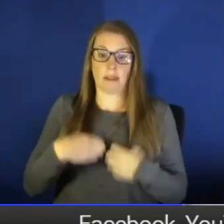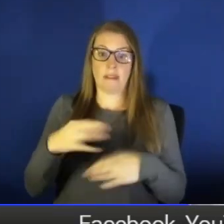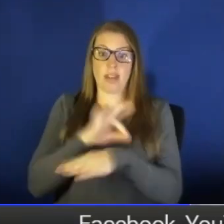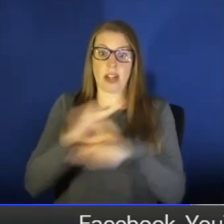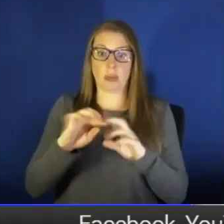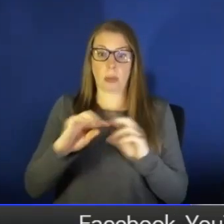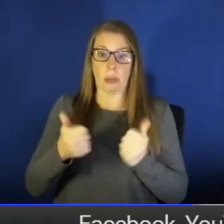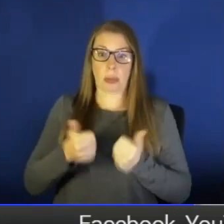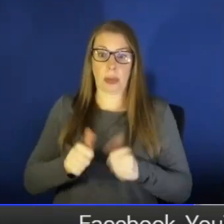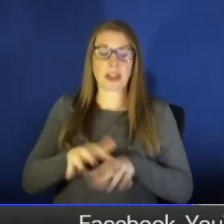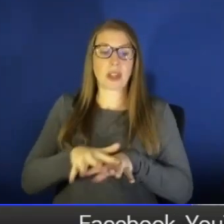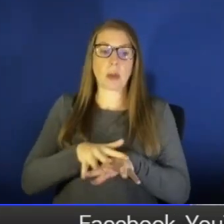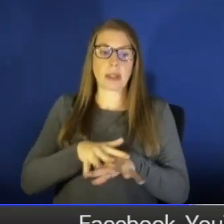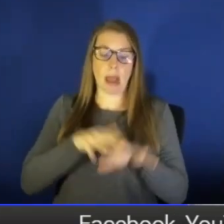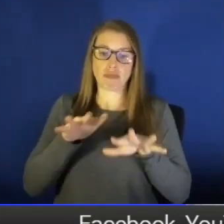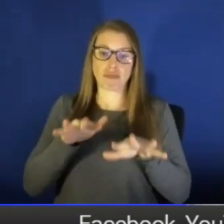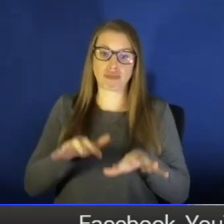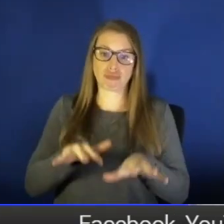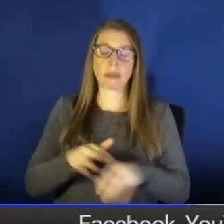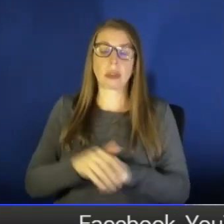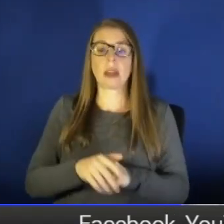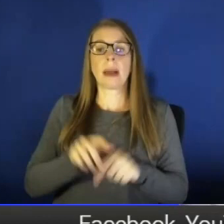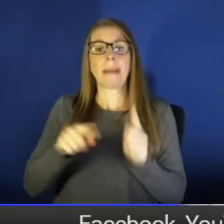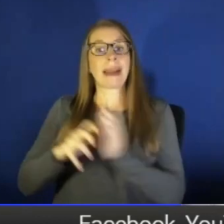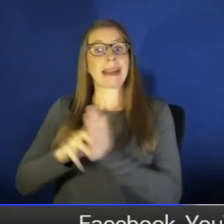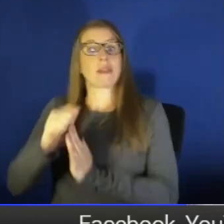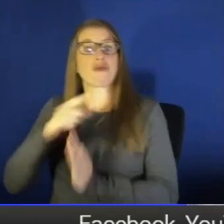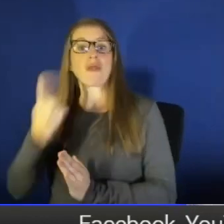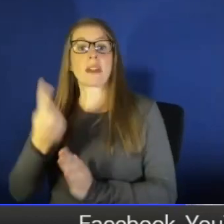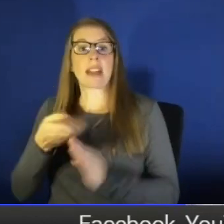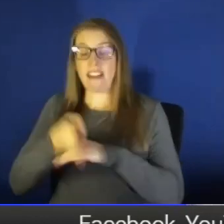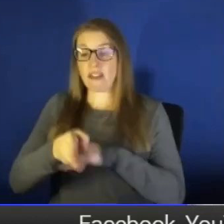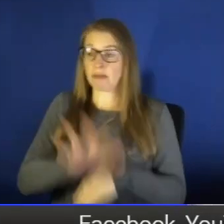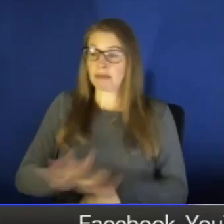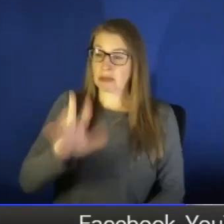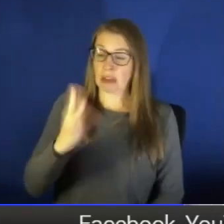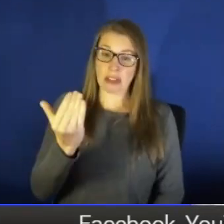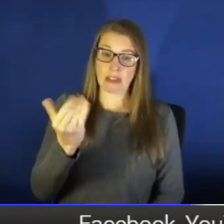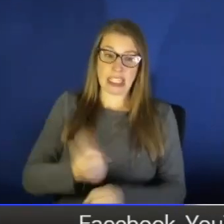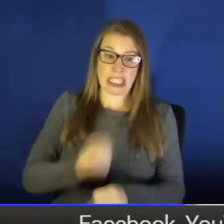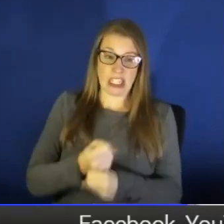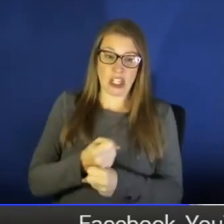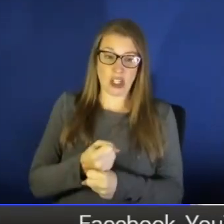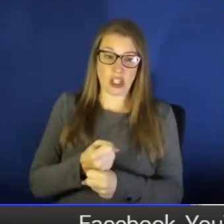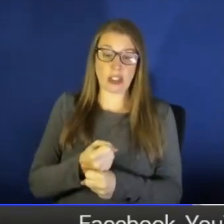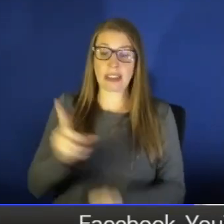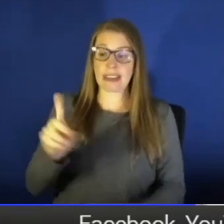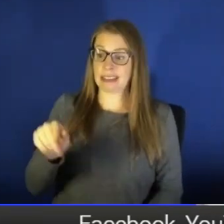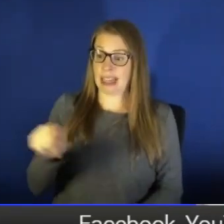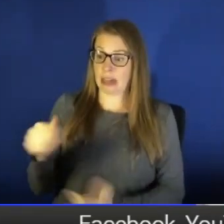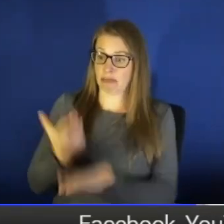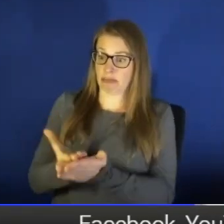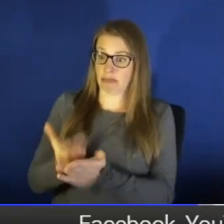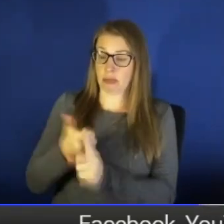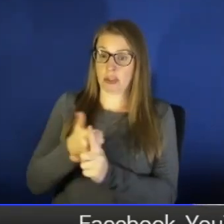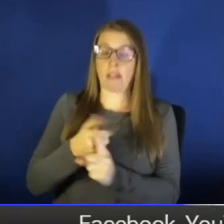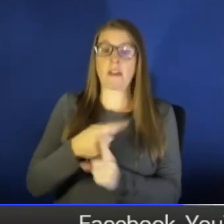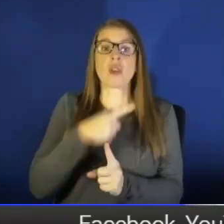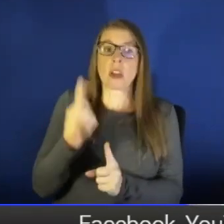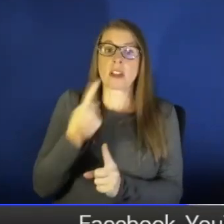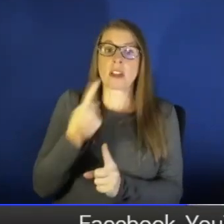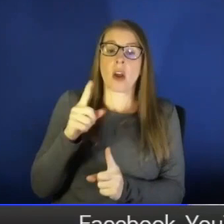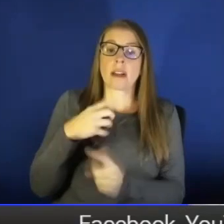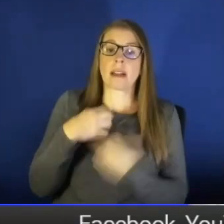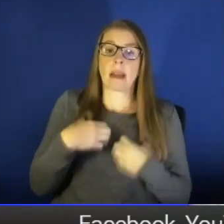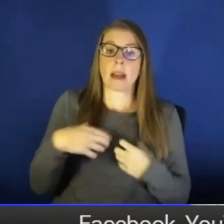little bit. But in terms of cancer risk, after about 15 years, the data indicates that your risk of lung cancer is similar